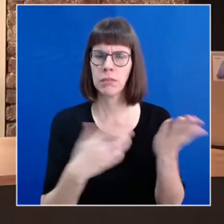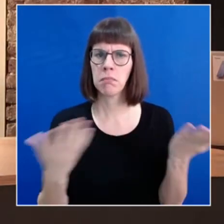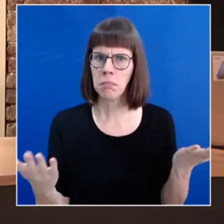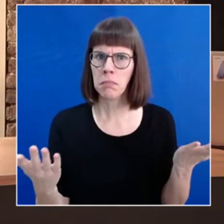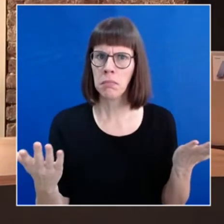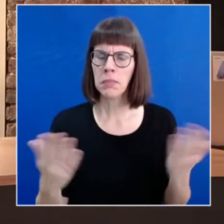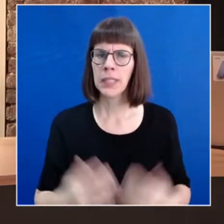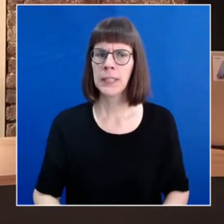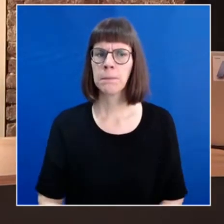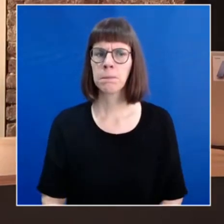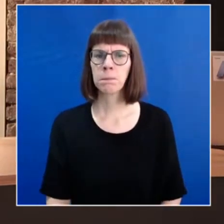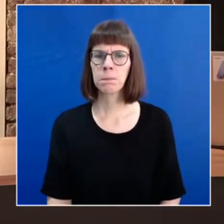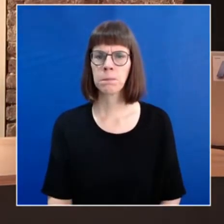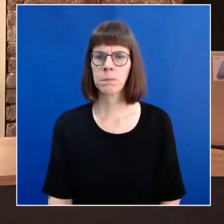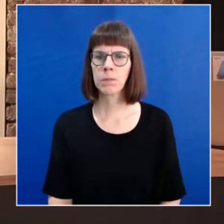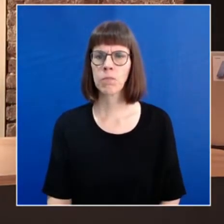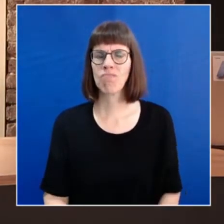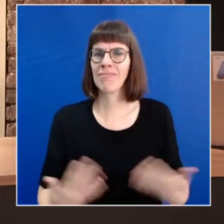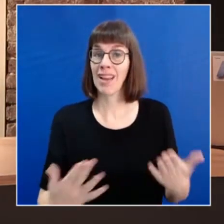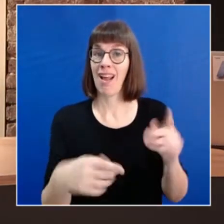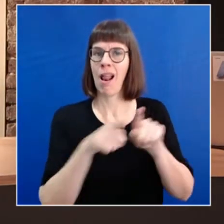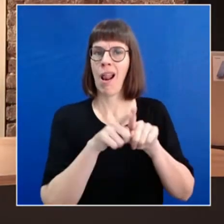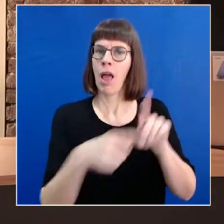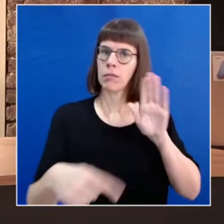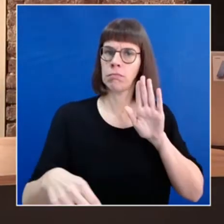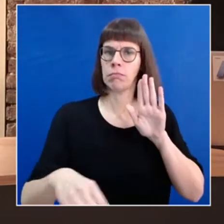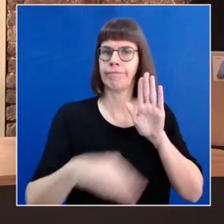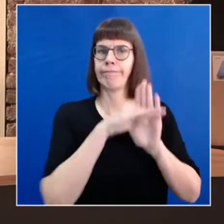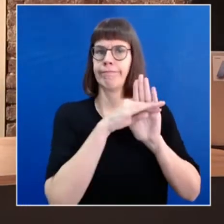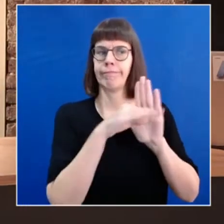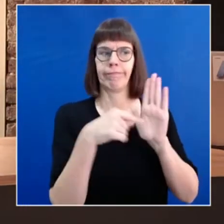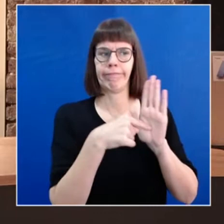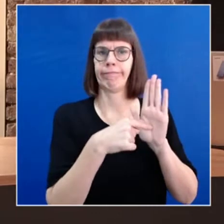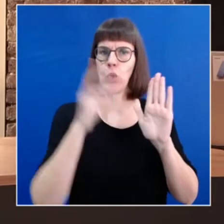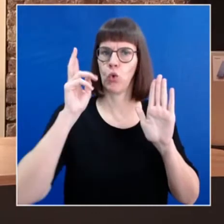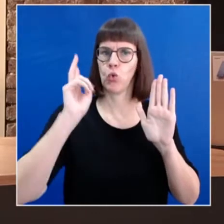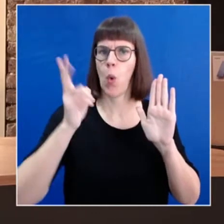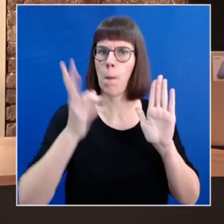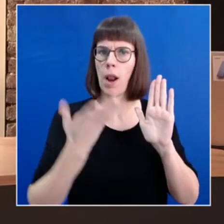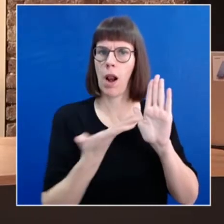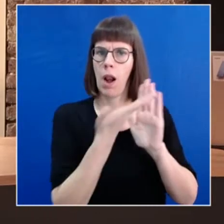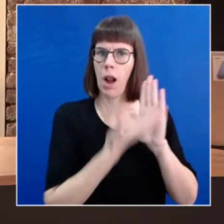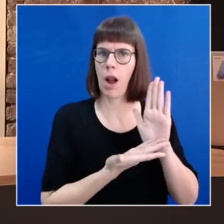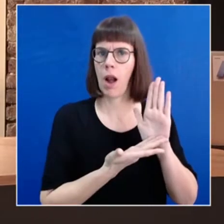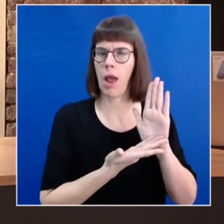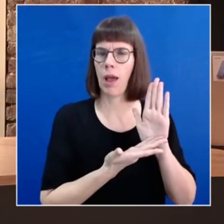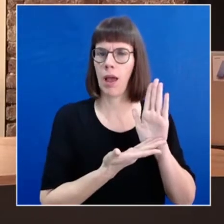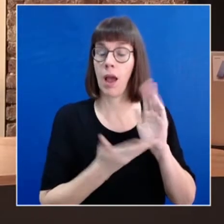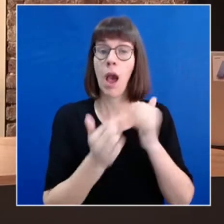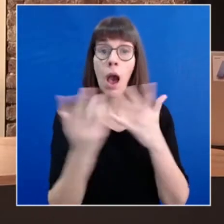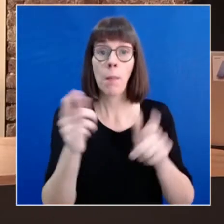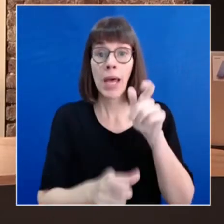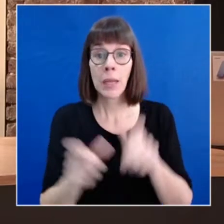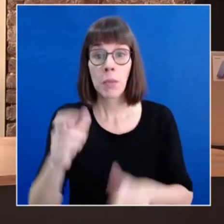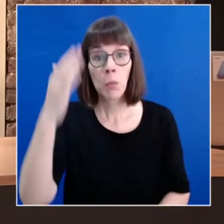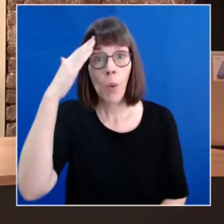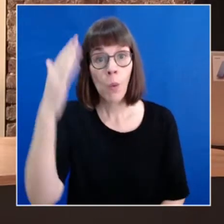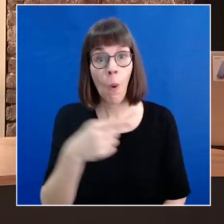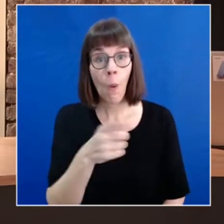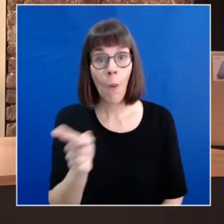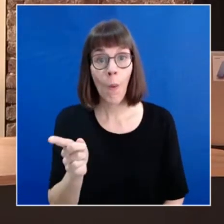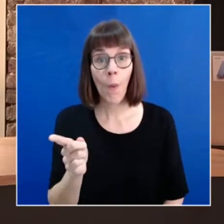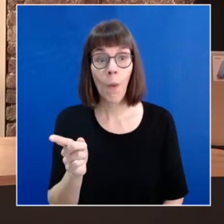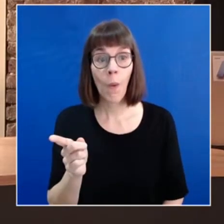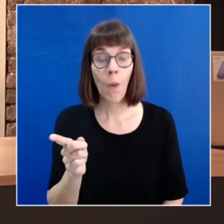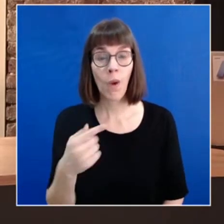how unspoken the rule is it that that is the label normal? Then I think, oh my God. And how